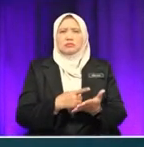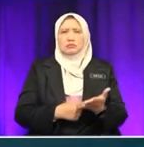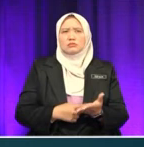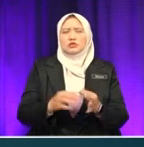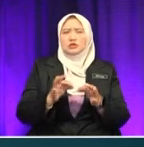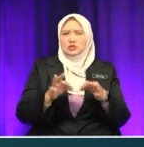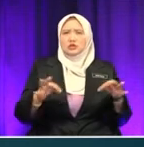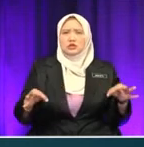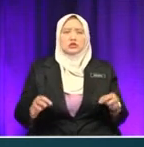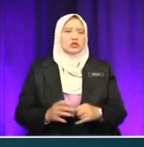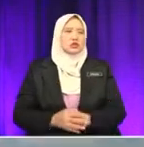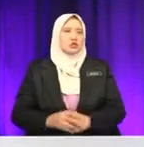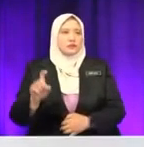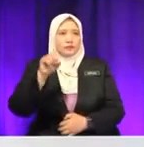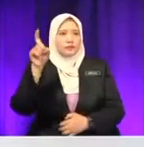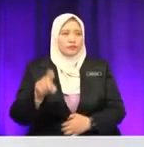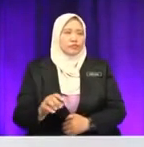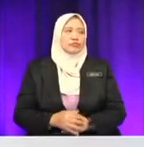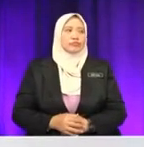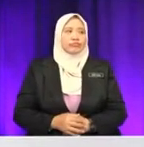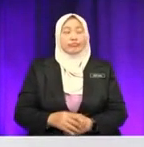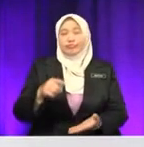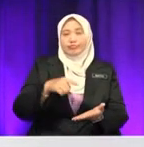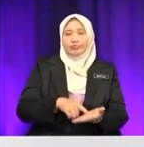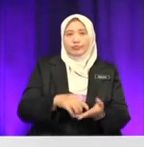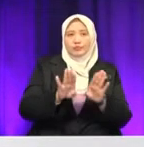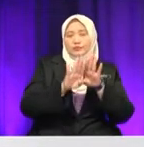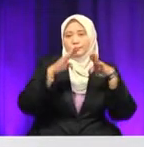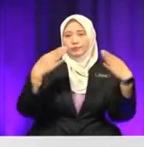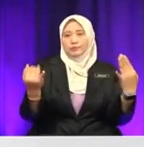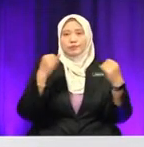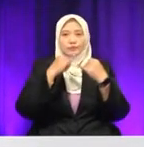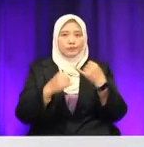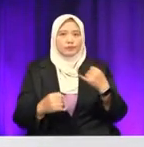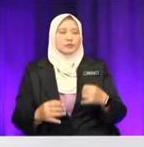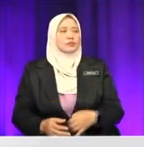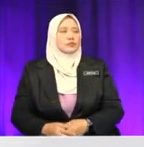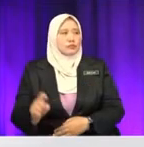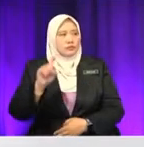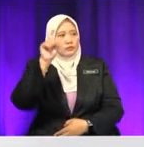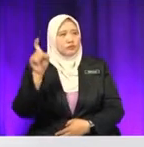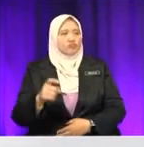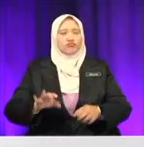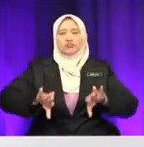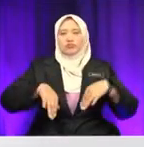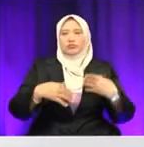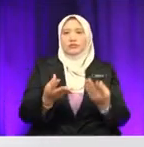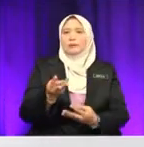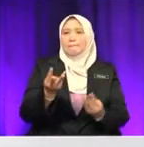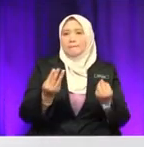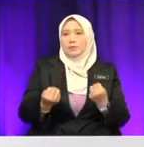Hasif? Open-ended question, madam. All right, answer me. How would you address this question? Over to you,